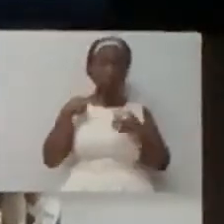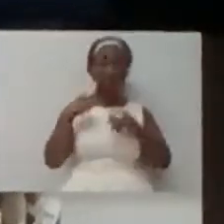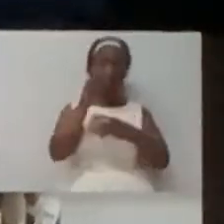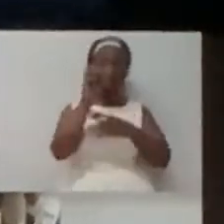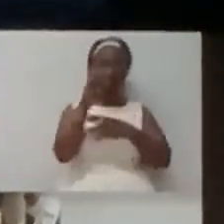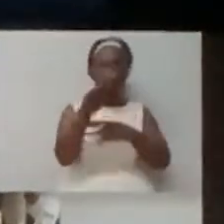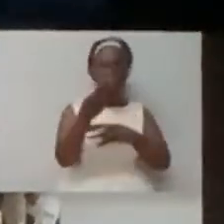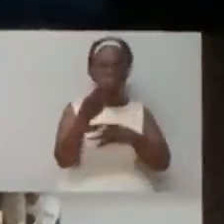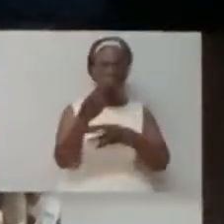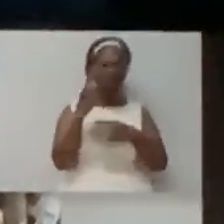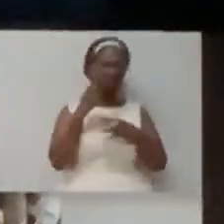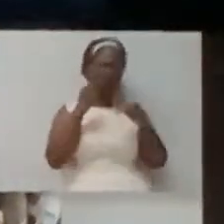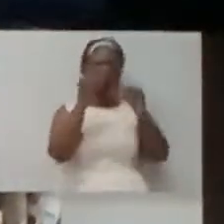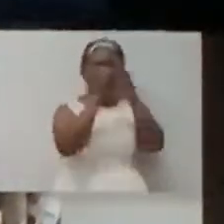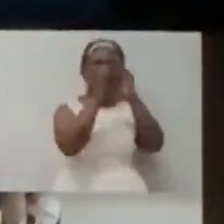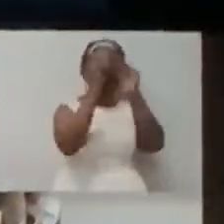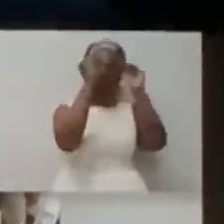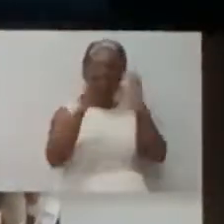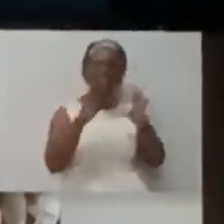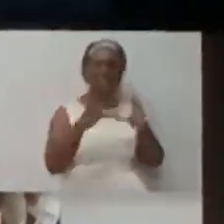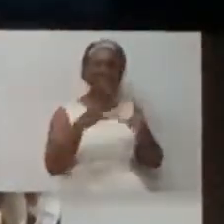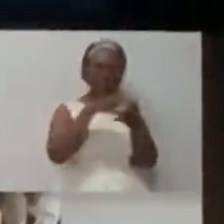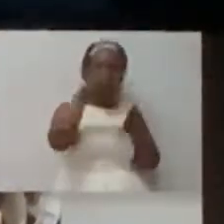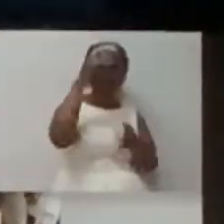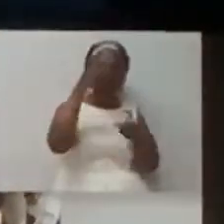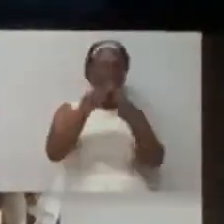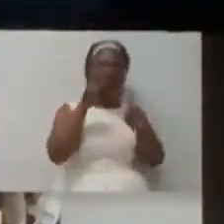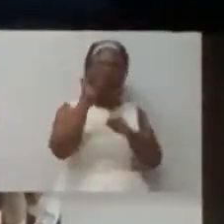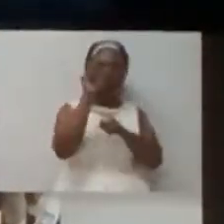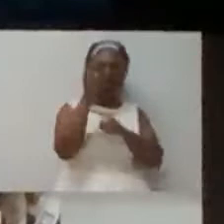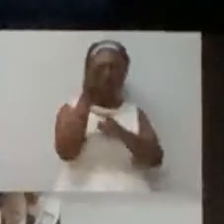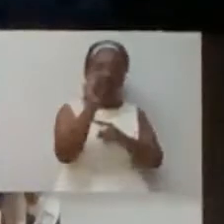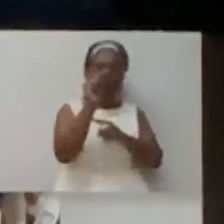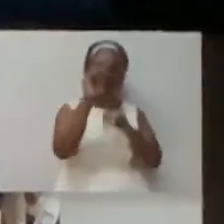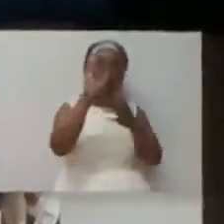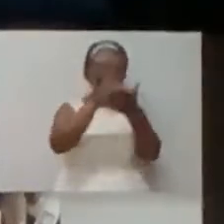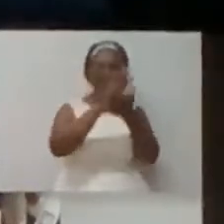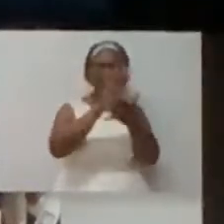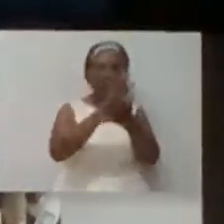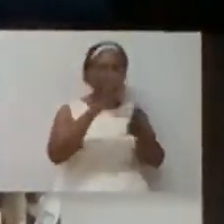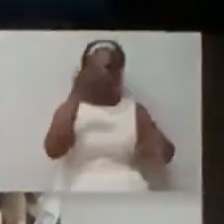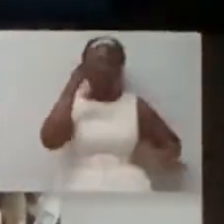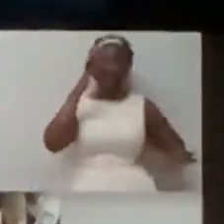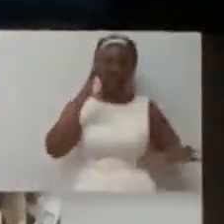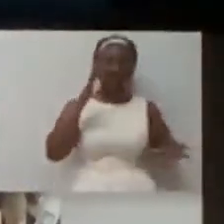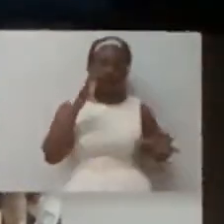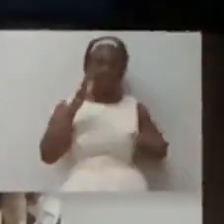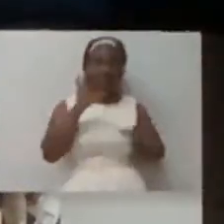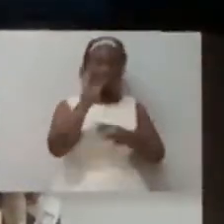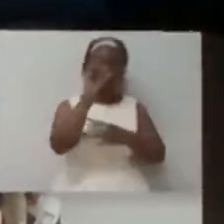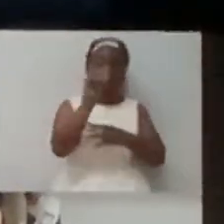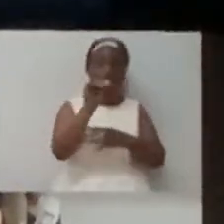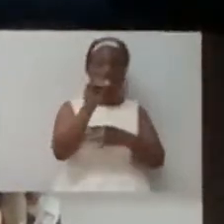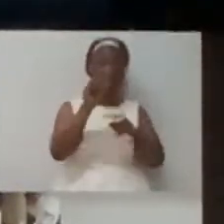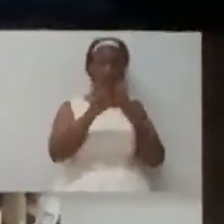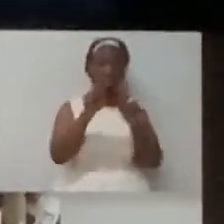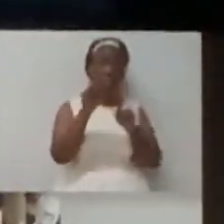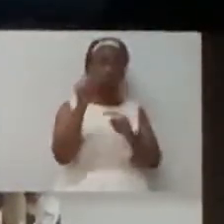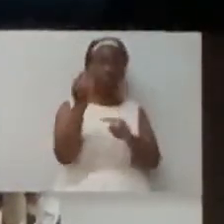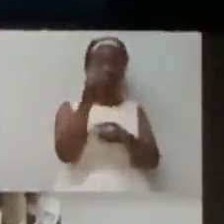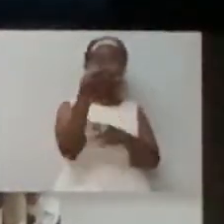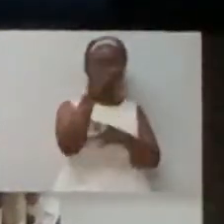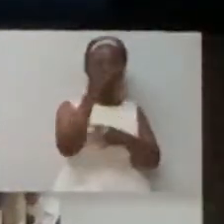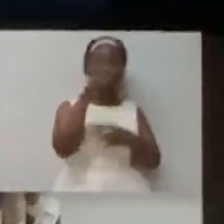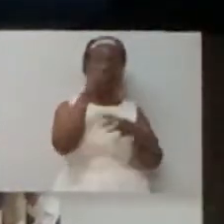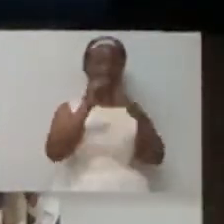students are learning from the almighty Khan. I'm making YouTube math videos for around 80 students, yet I only have 19